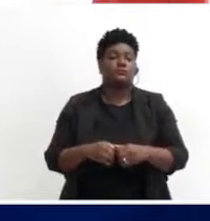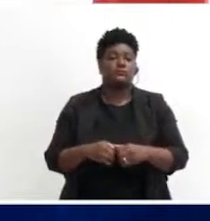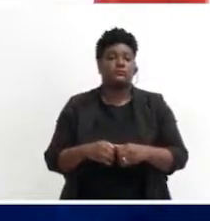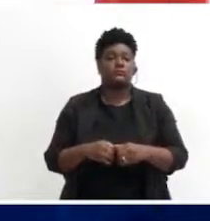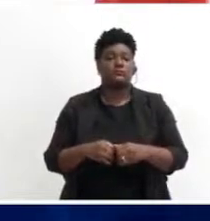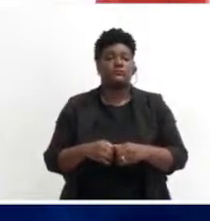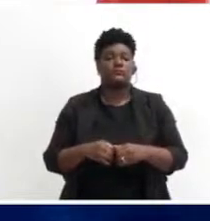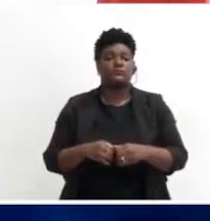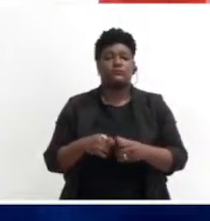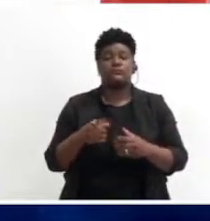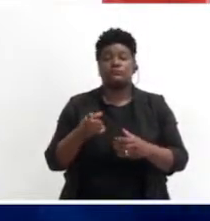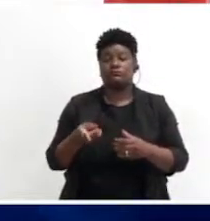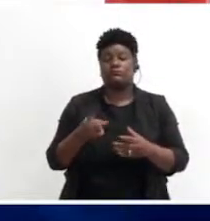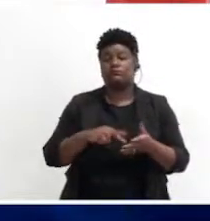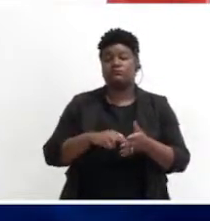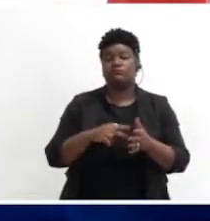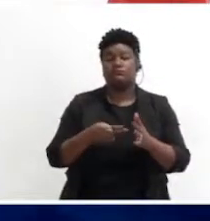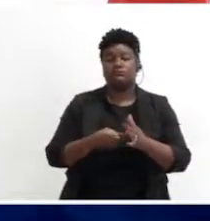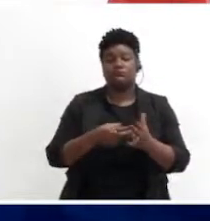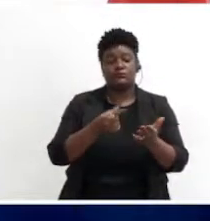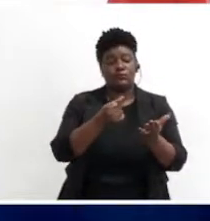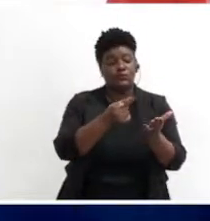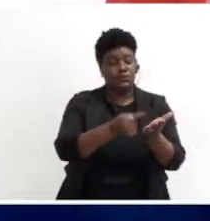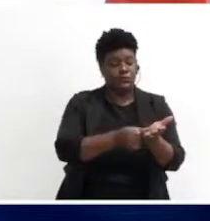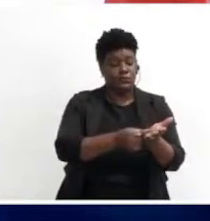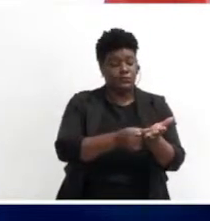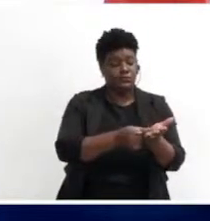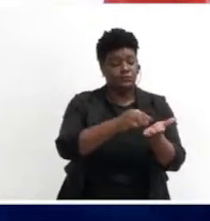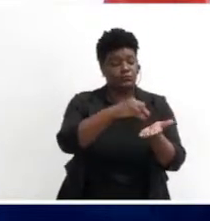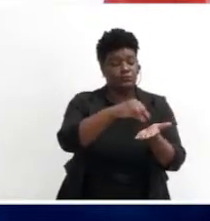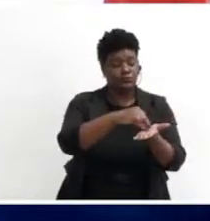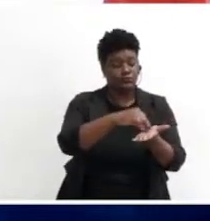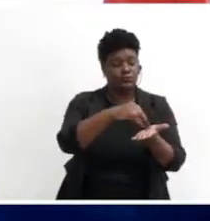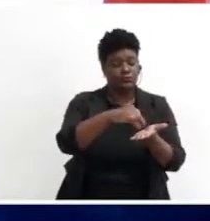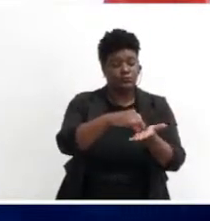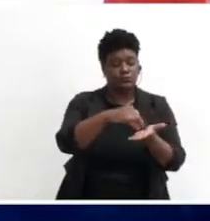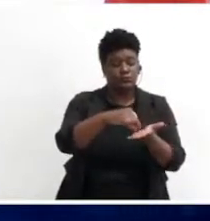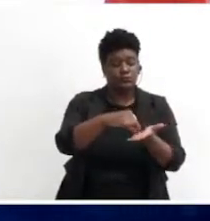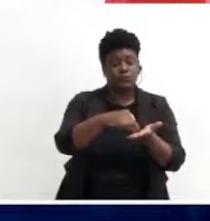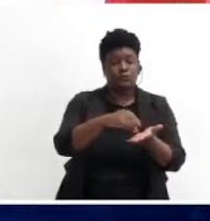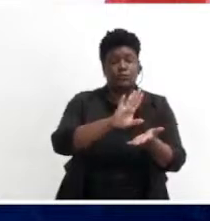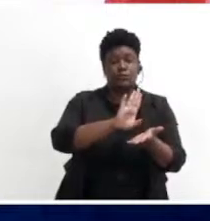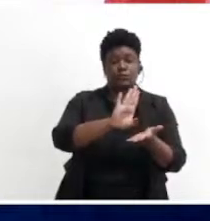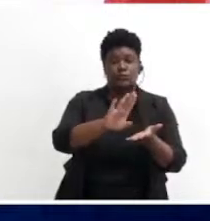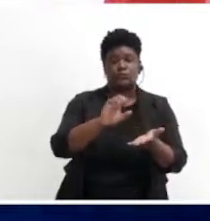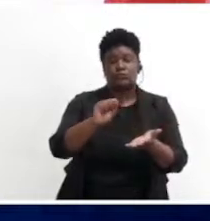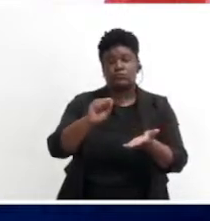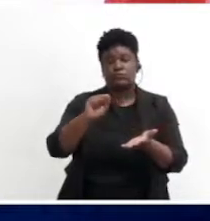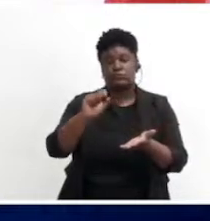chip individually is bonded to its substrate. And you can see the